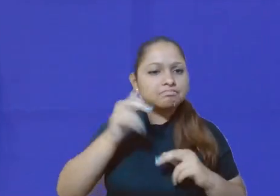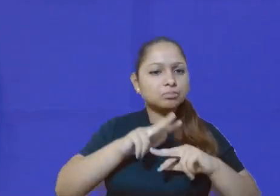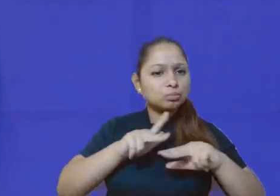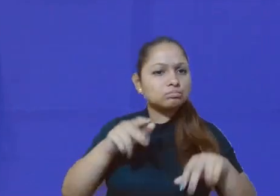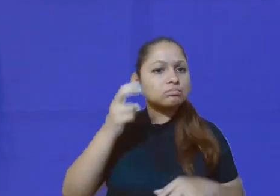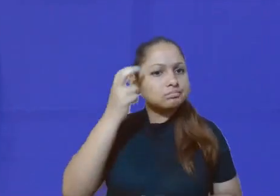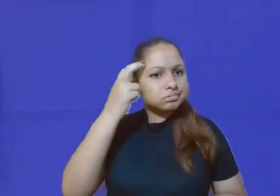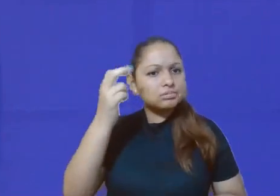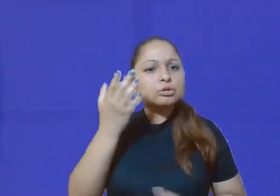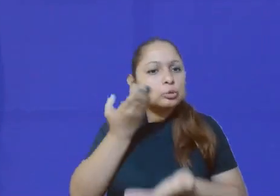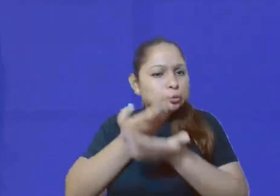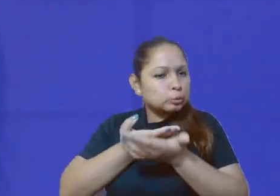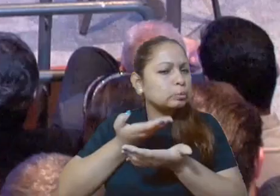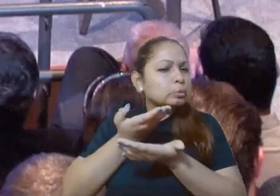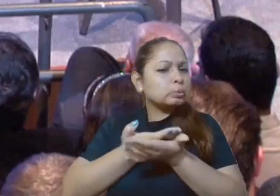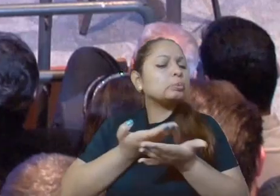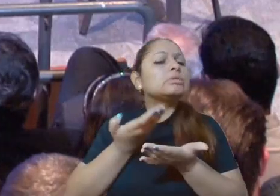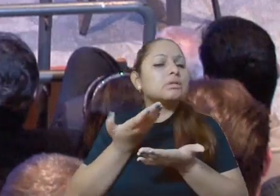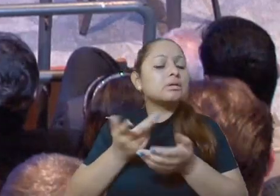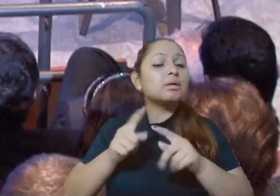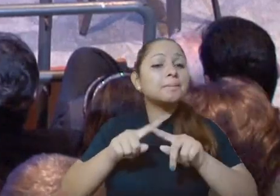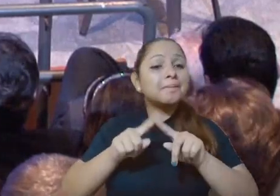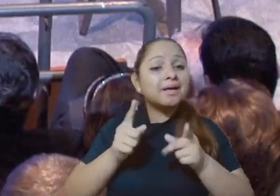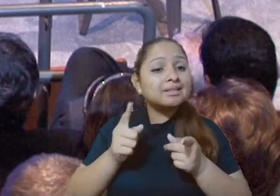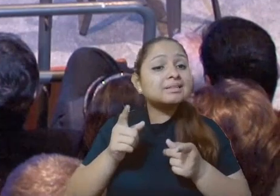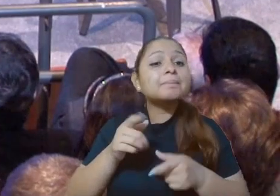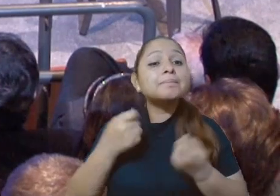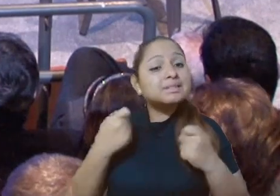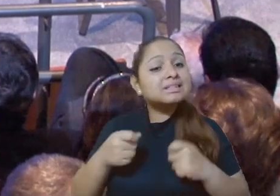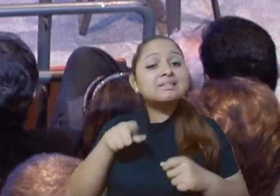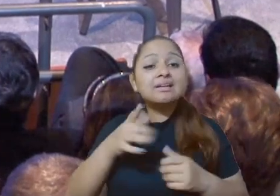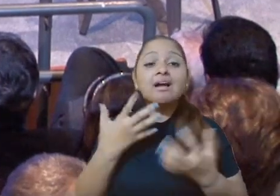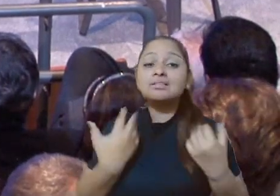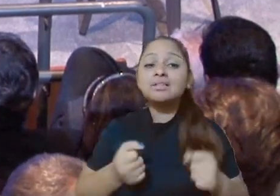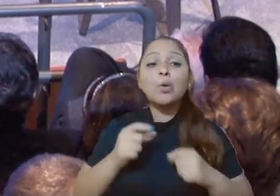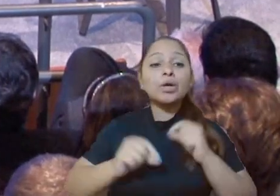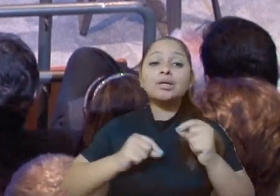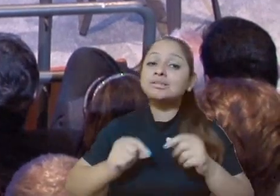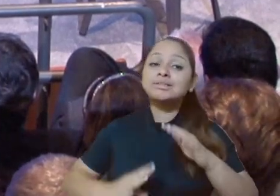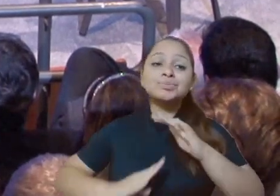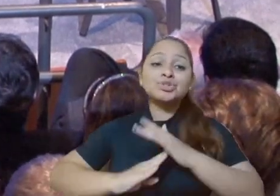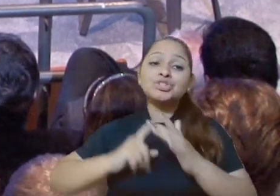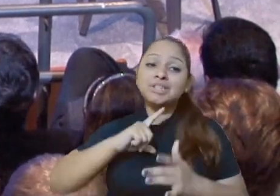will be good for him, and we appreciate these diverse teams.